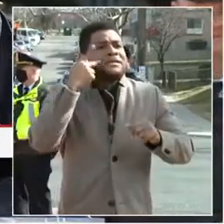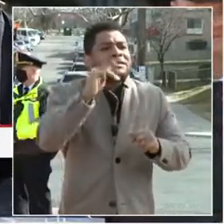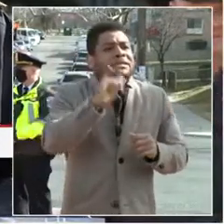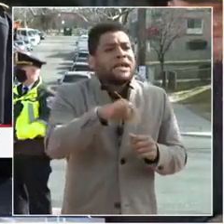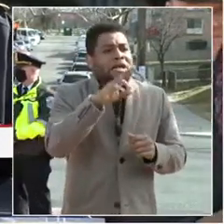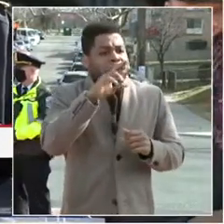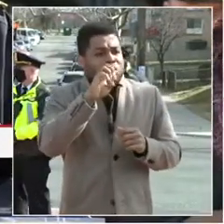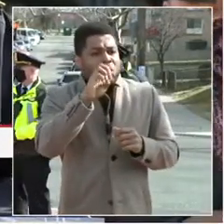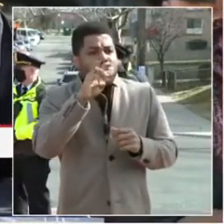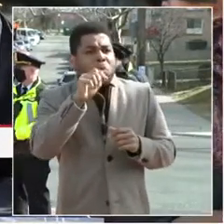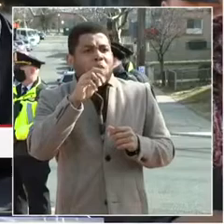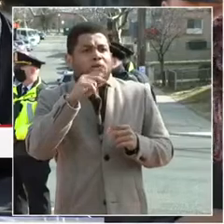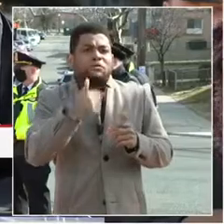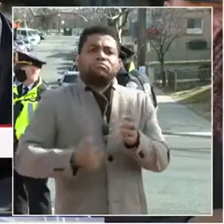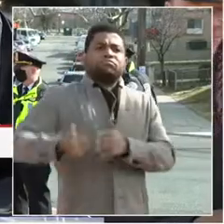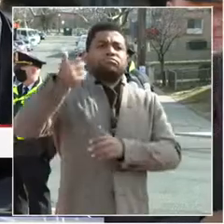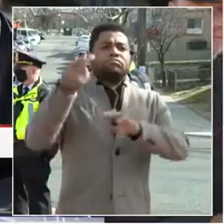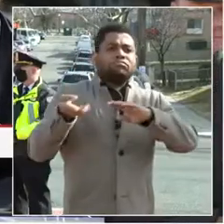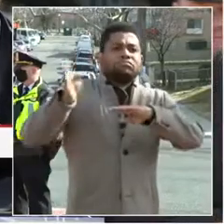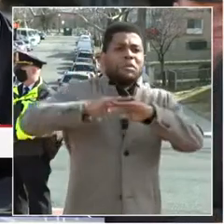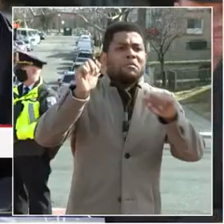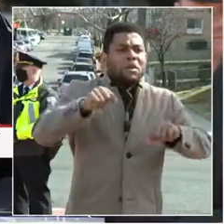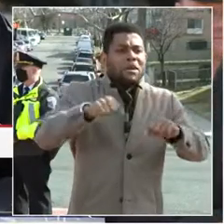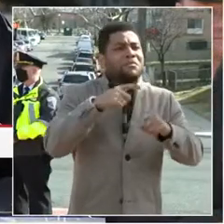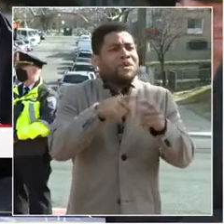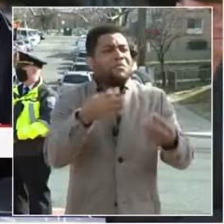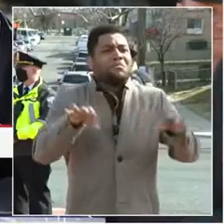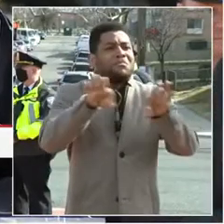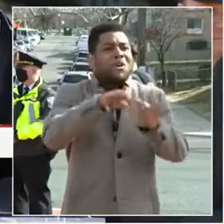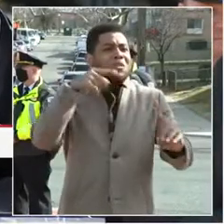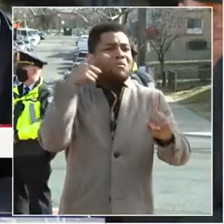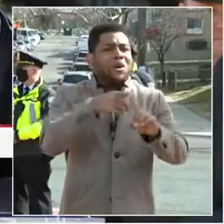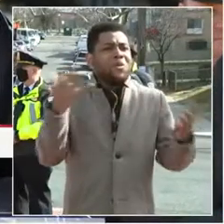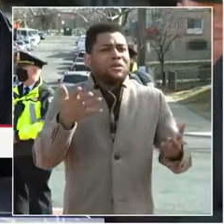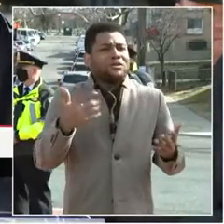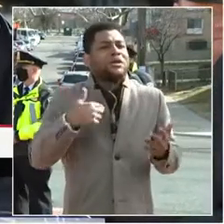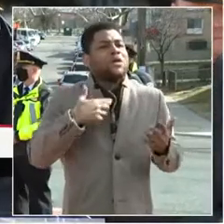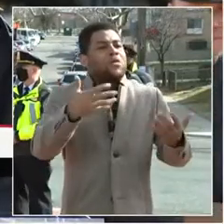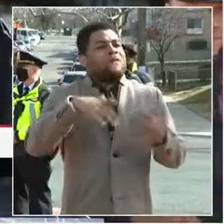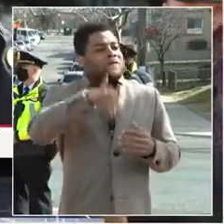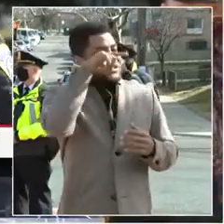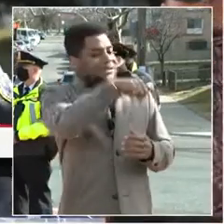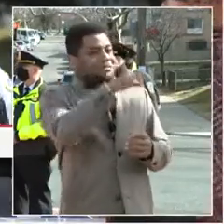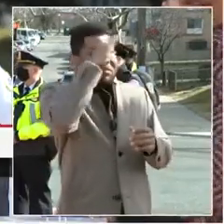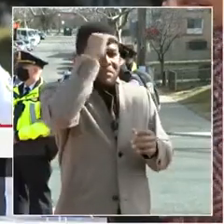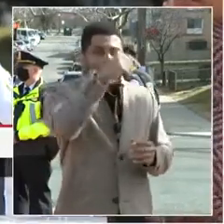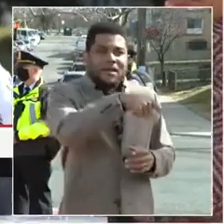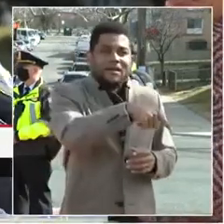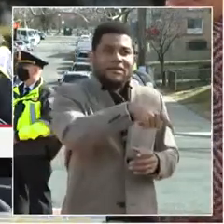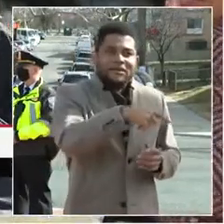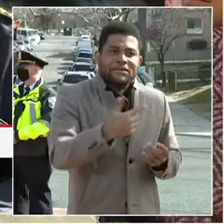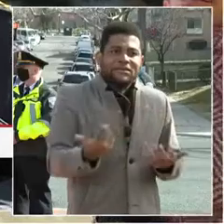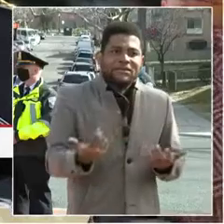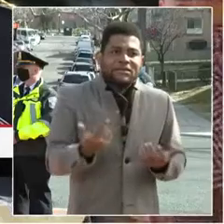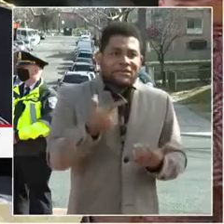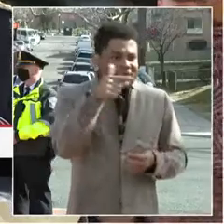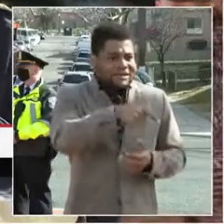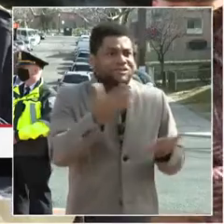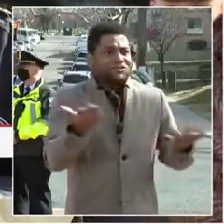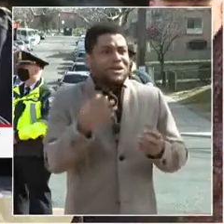right now, the important piece is I need to find this guy. He's a community guy. Say it